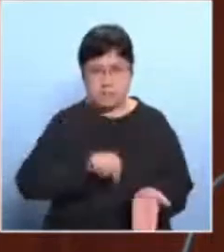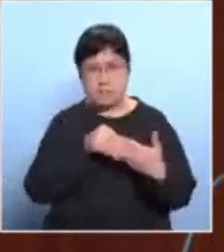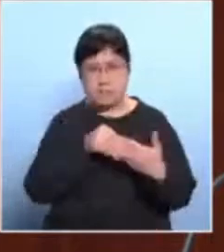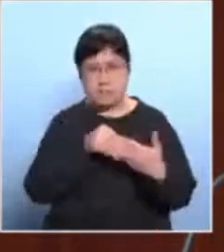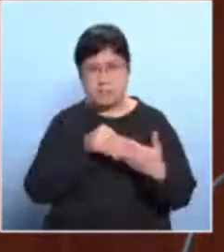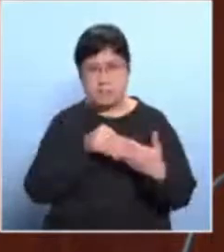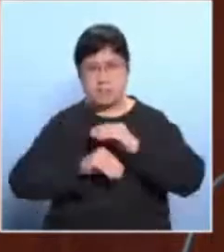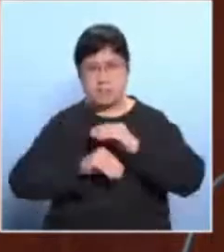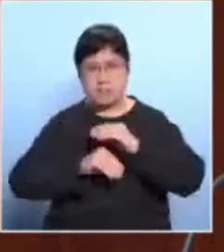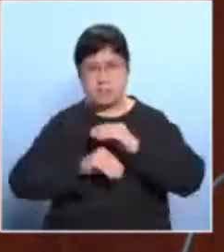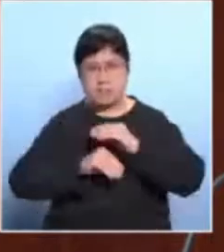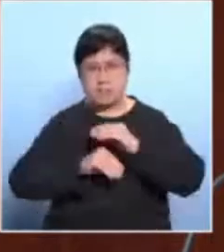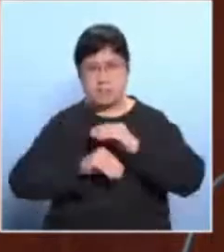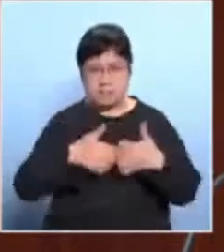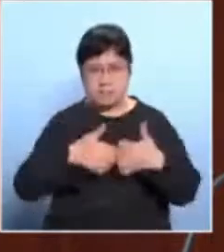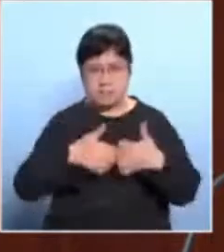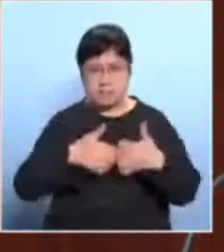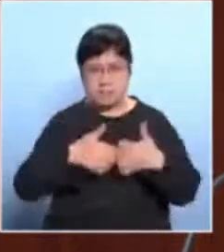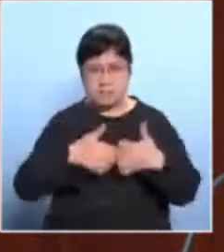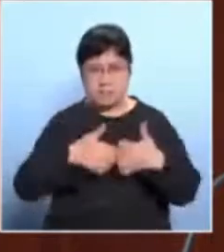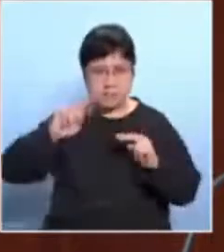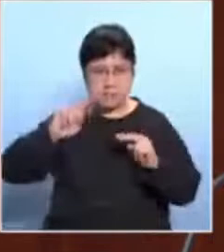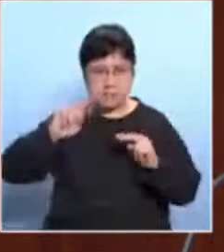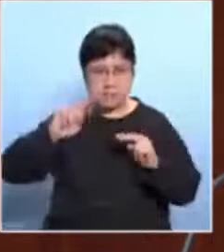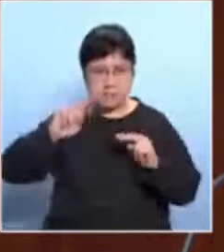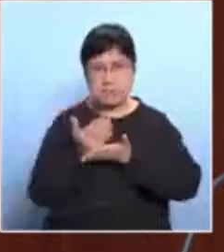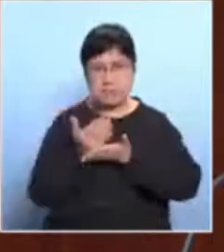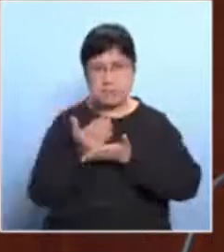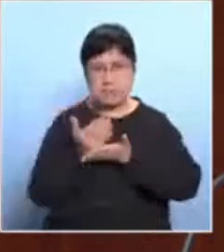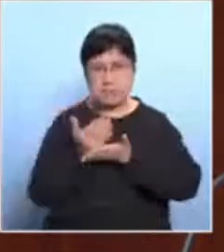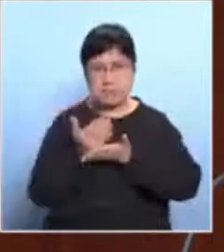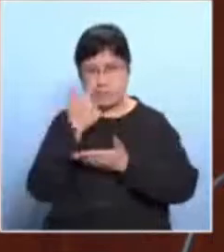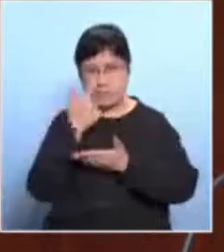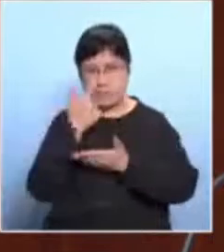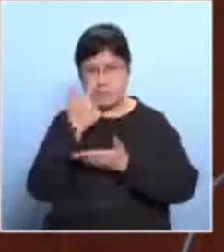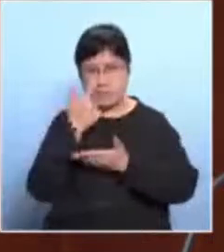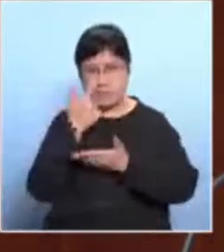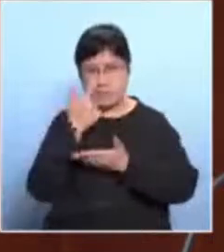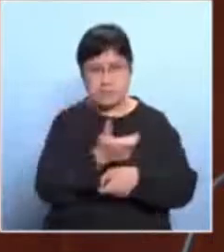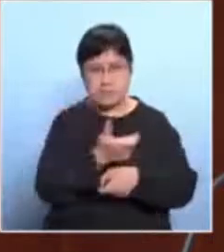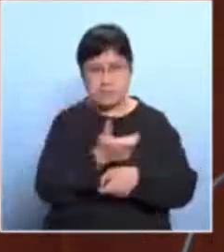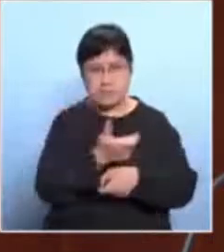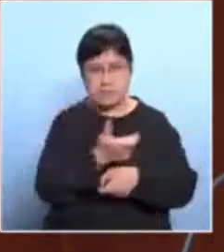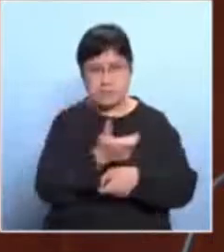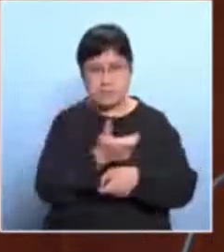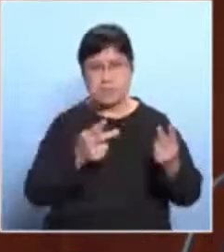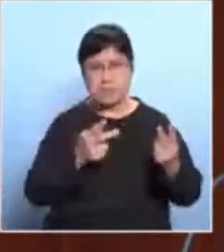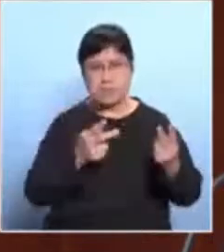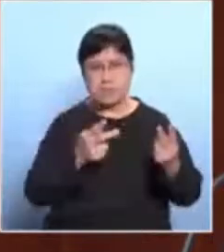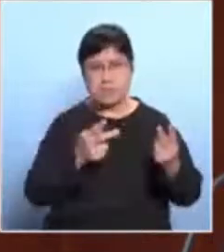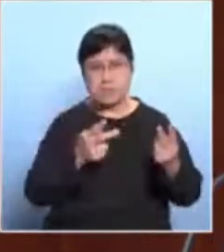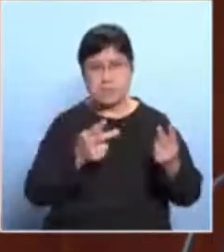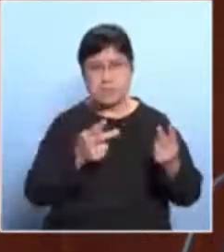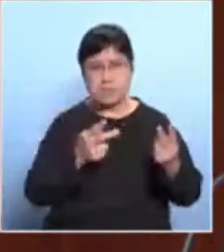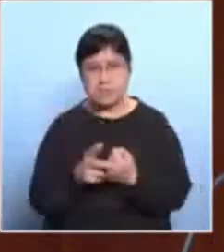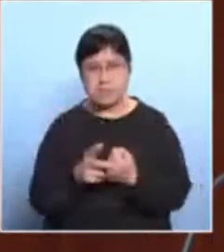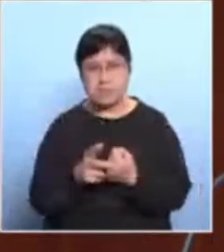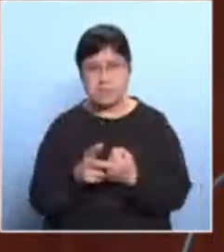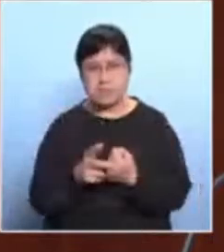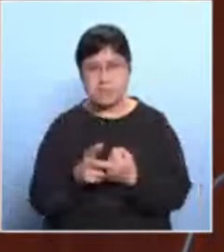and foster the development of R&D and testing of medical products and related industries.